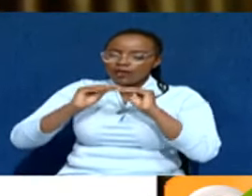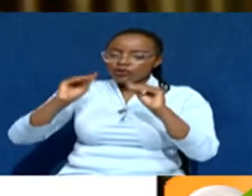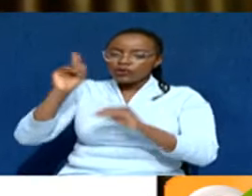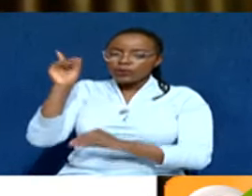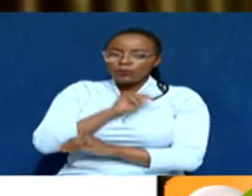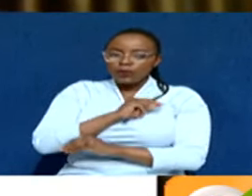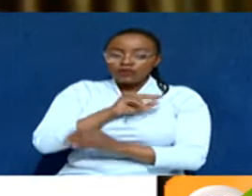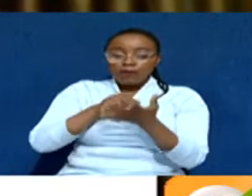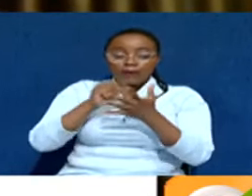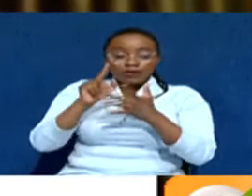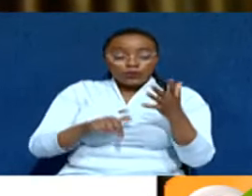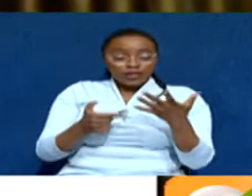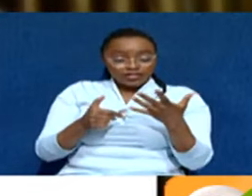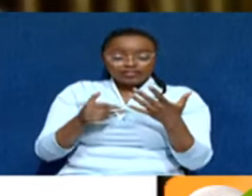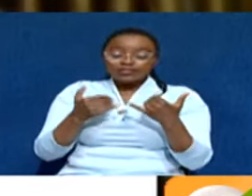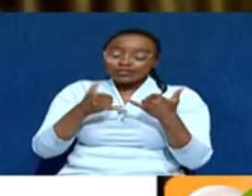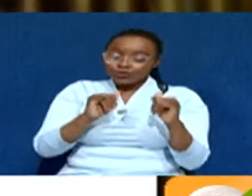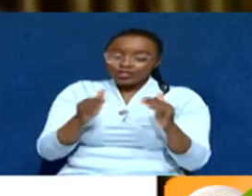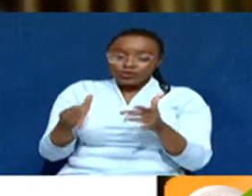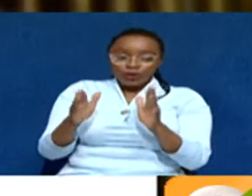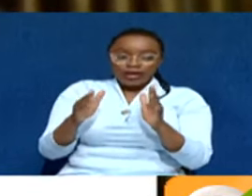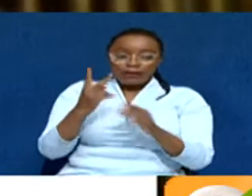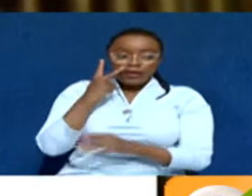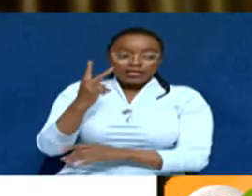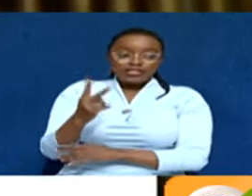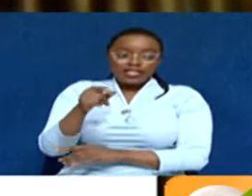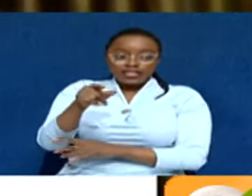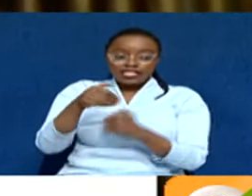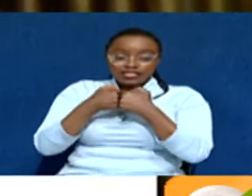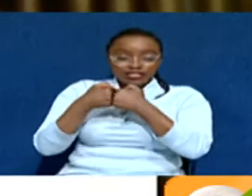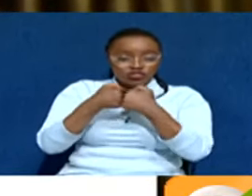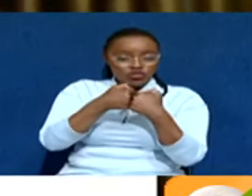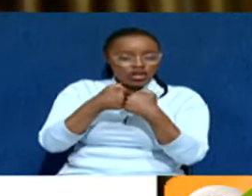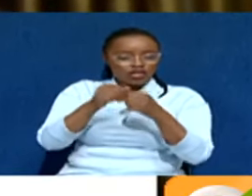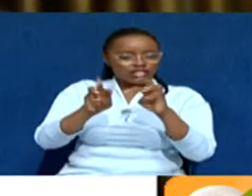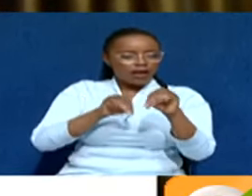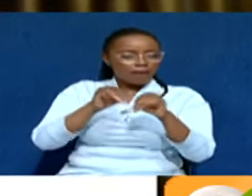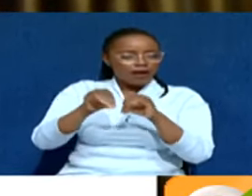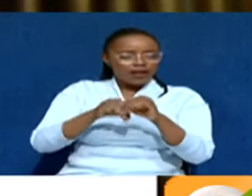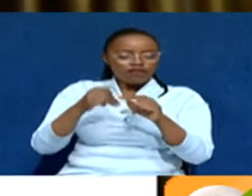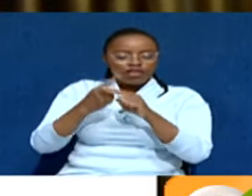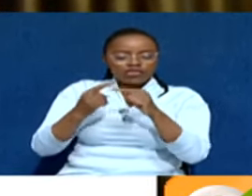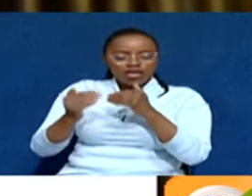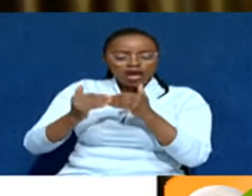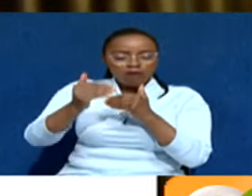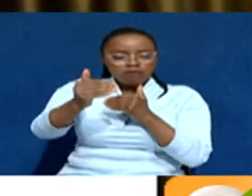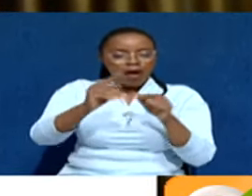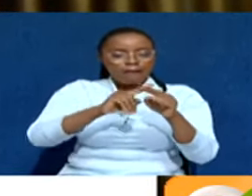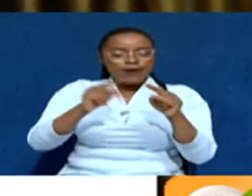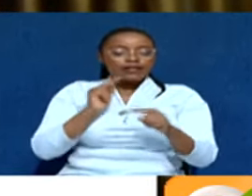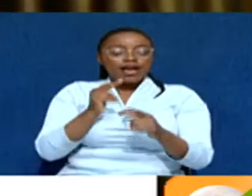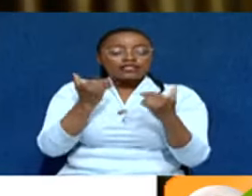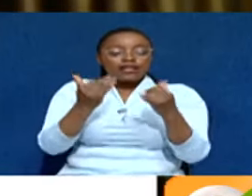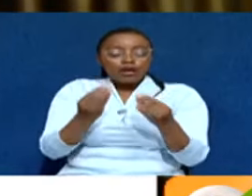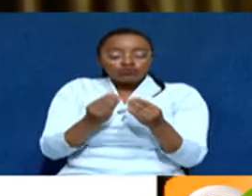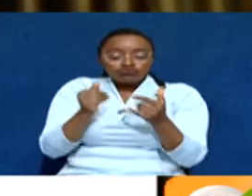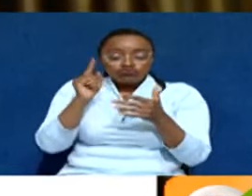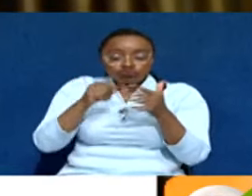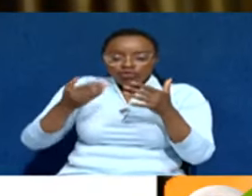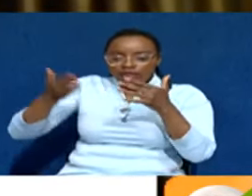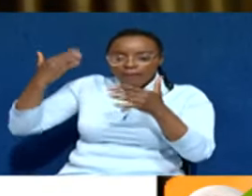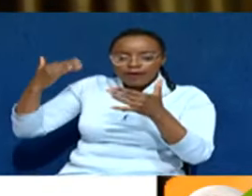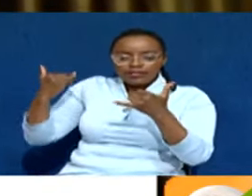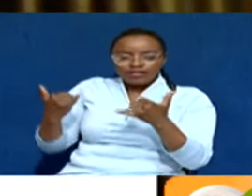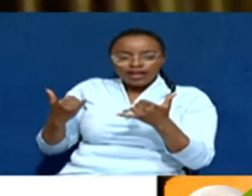sensitized. So in a way, I see this challenge being managed in the years to come. What we are dealing with is the